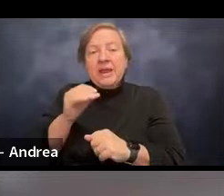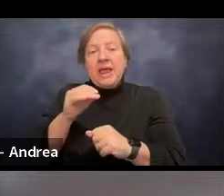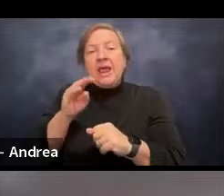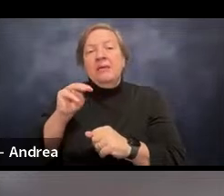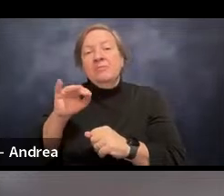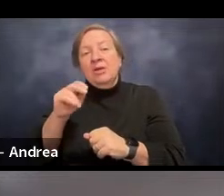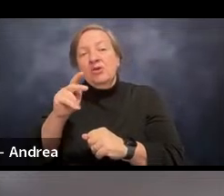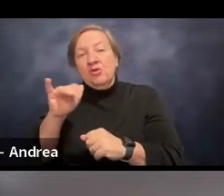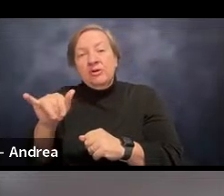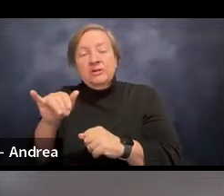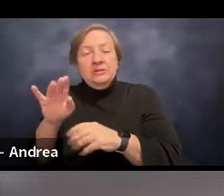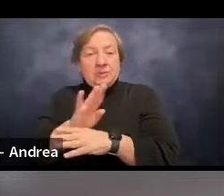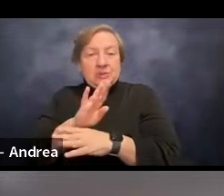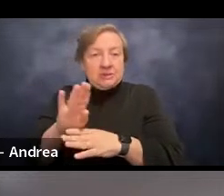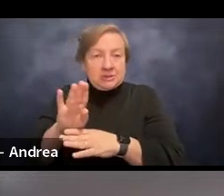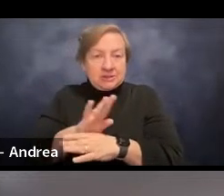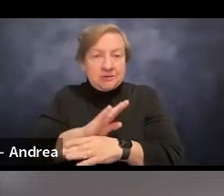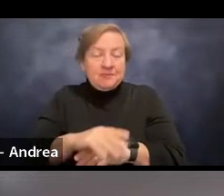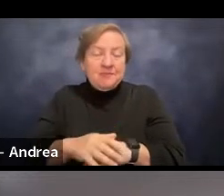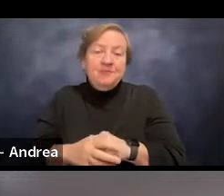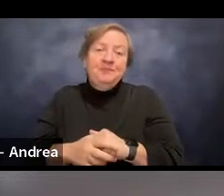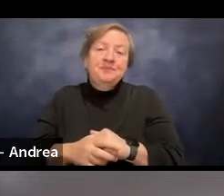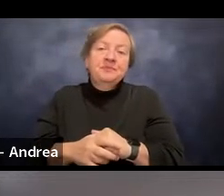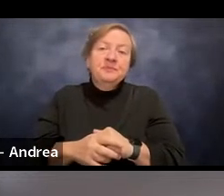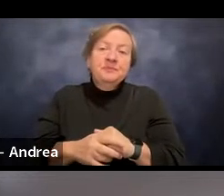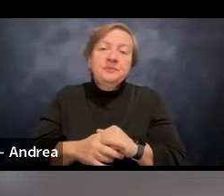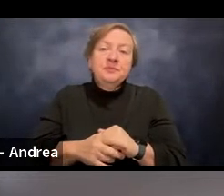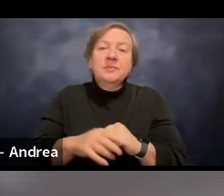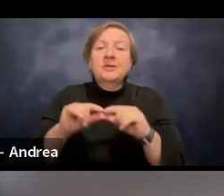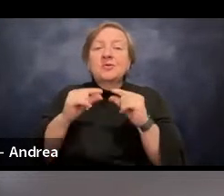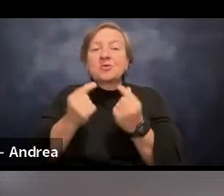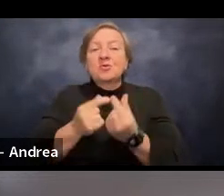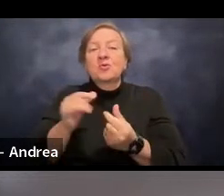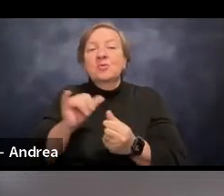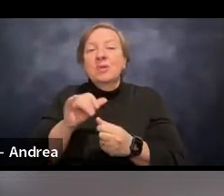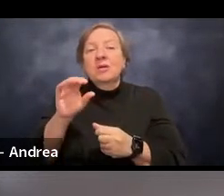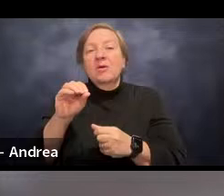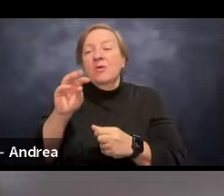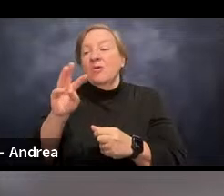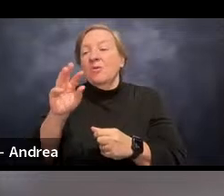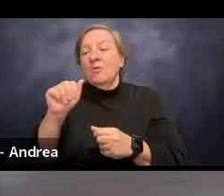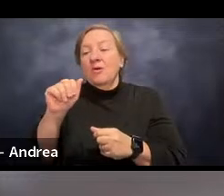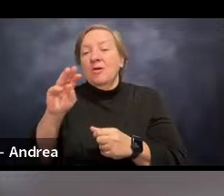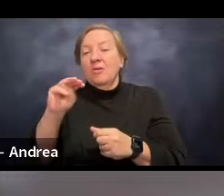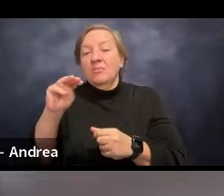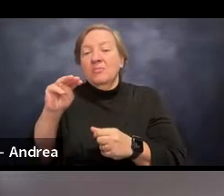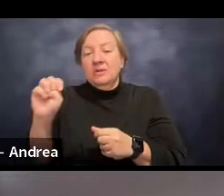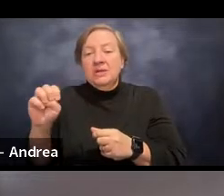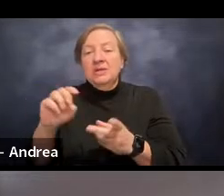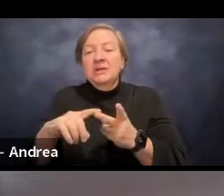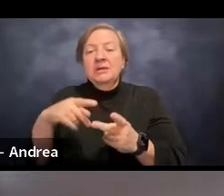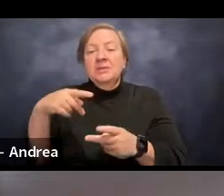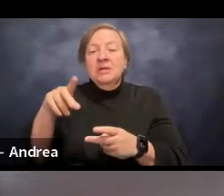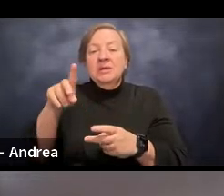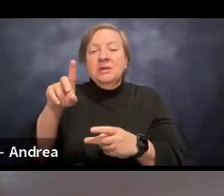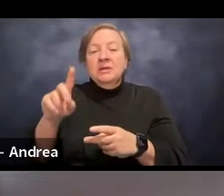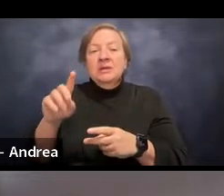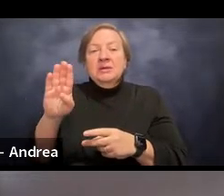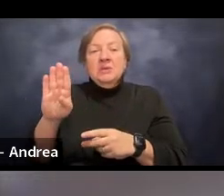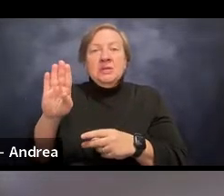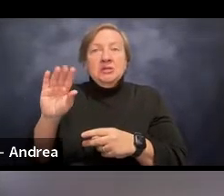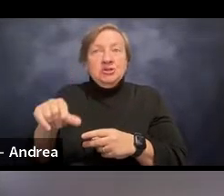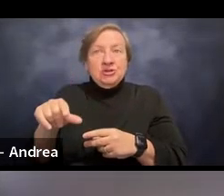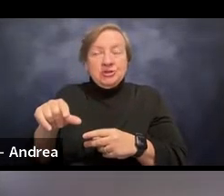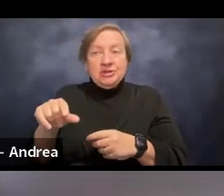minority-owned businesses. So groups like OWAMI, PDBG, the